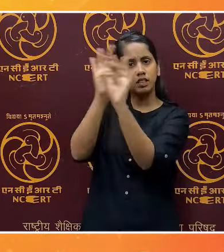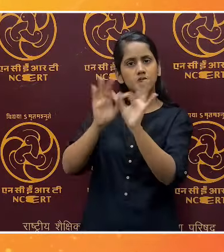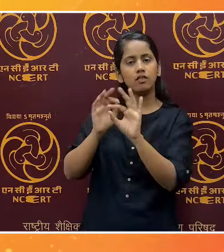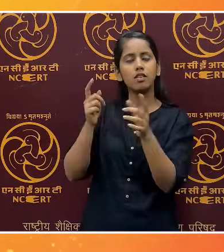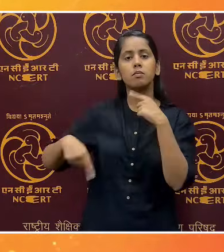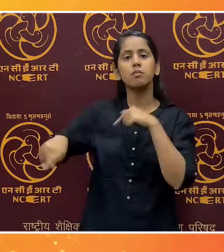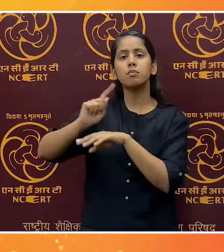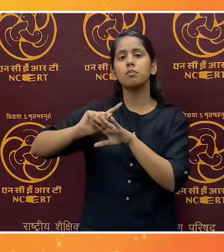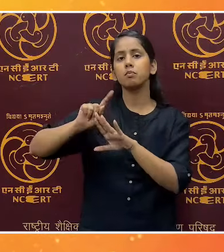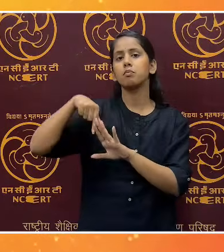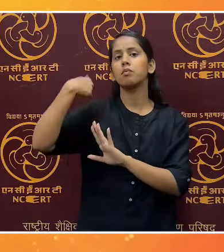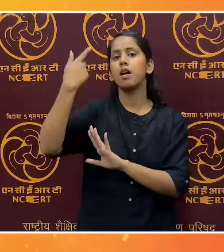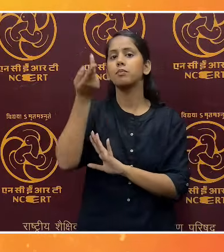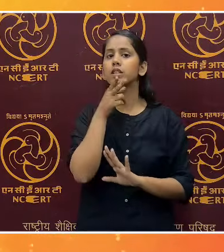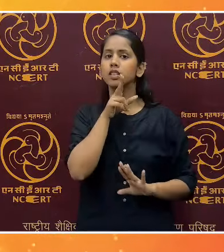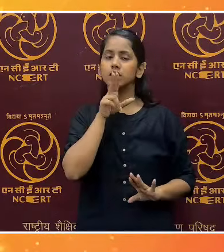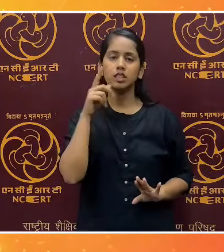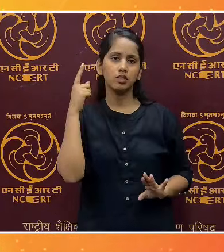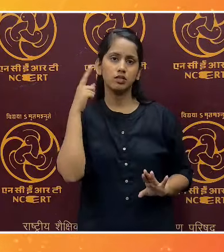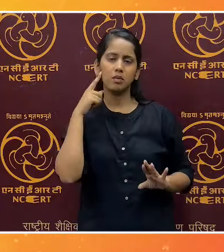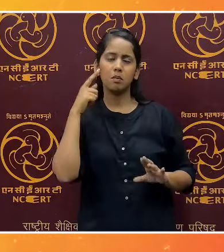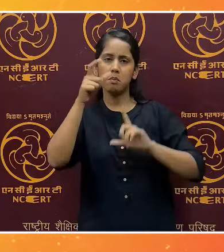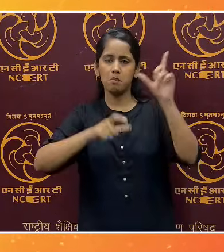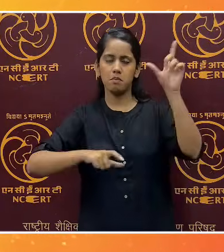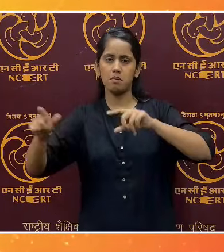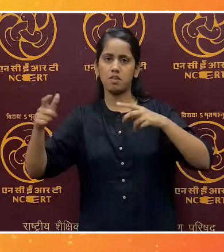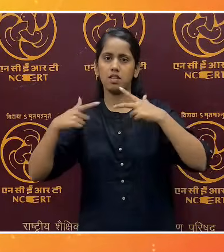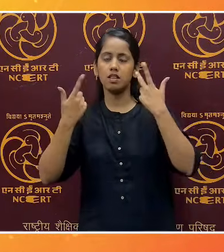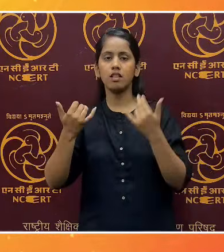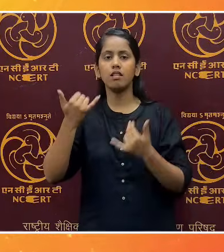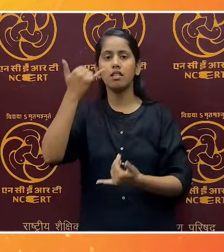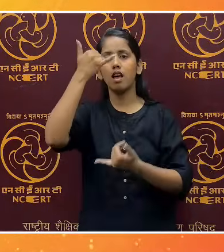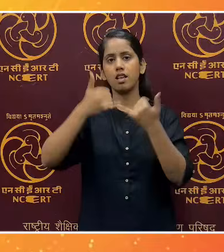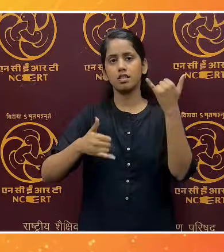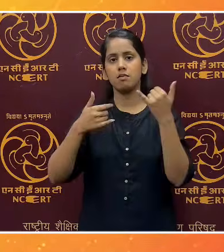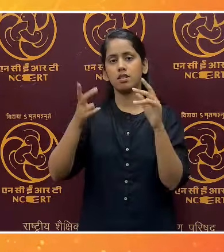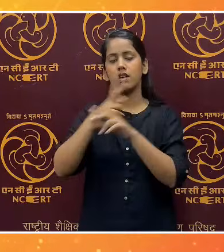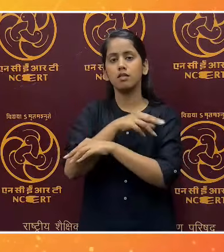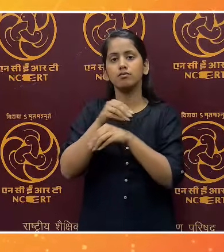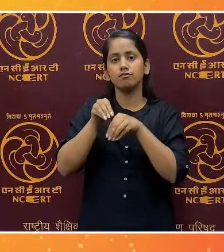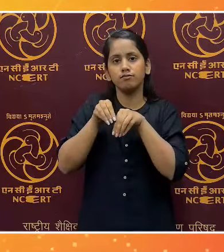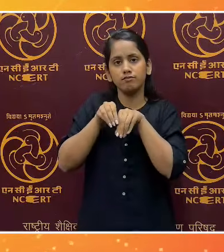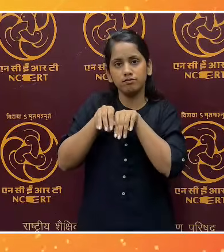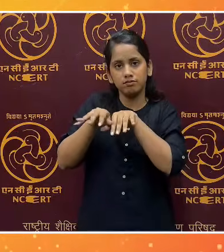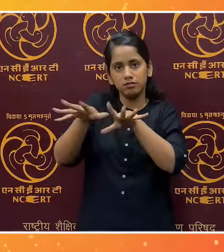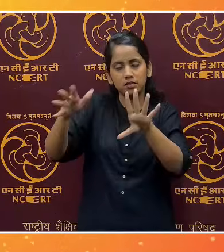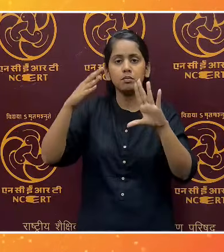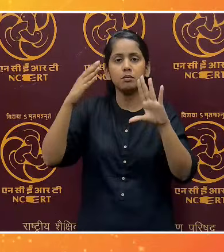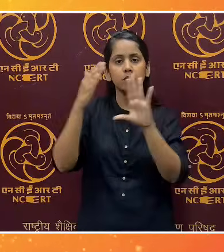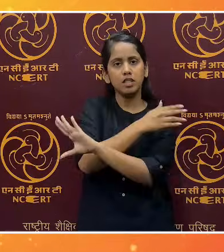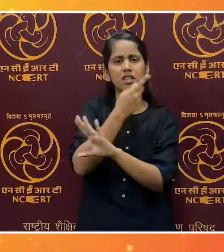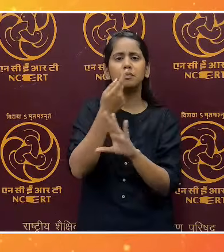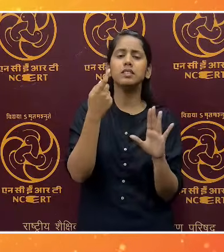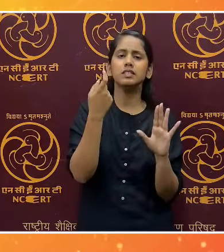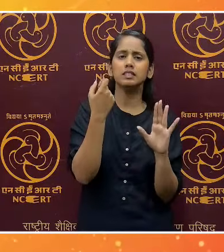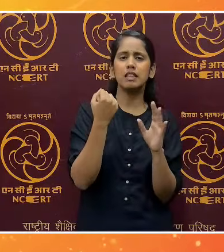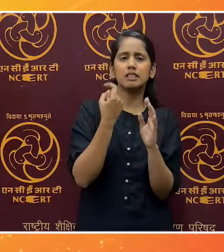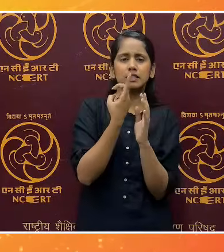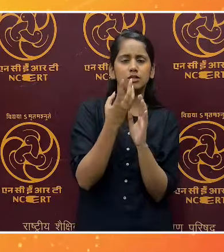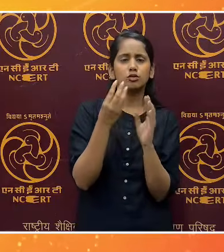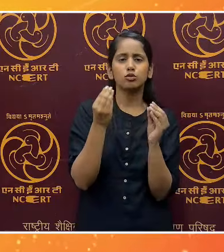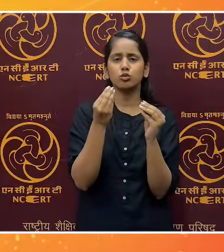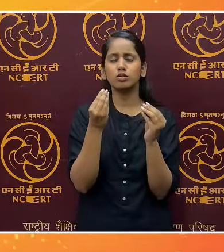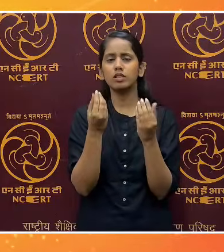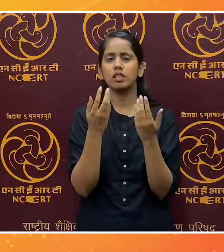to the to the audience. That's the final stage, which is called publish. So you can see these are the several steps which